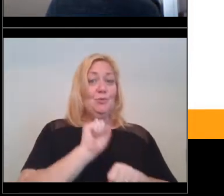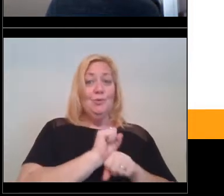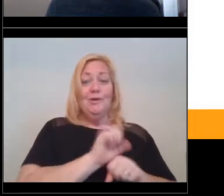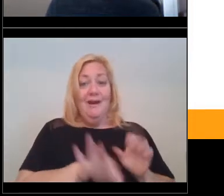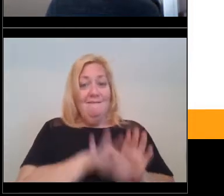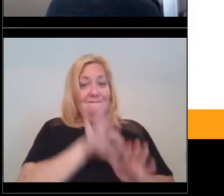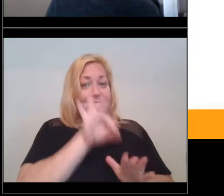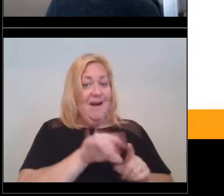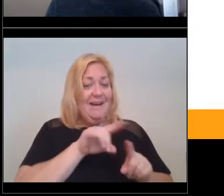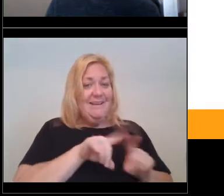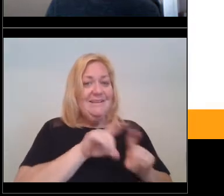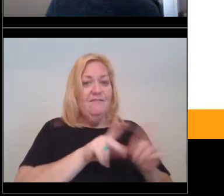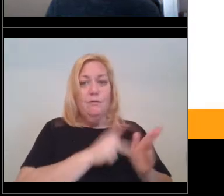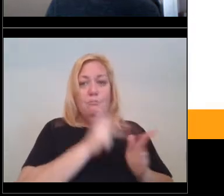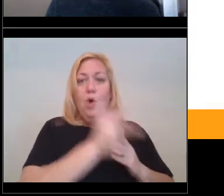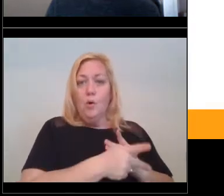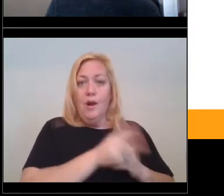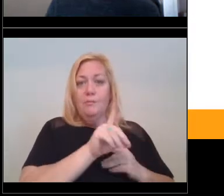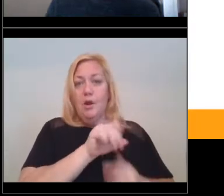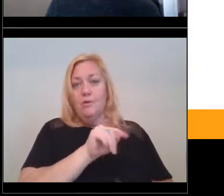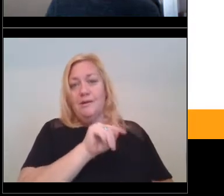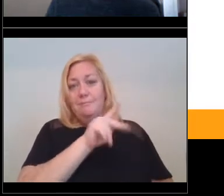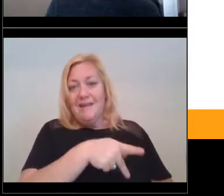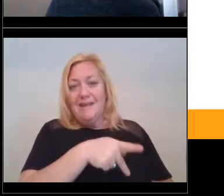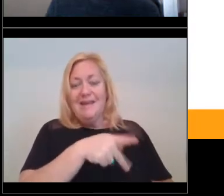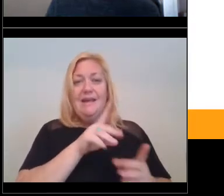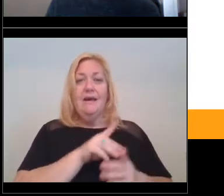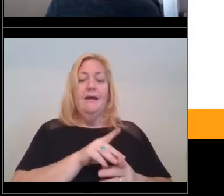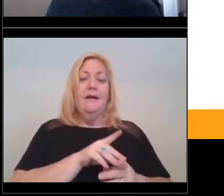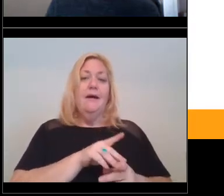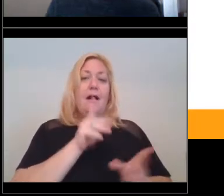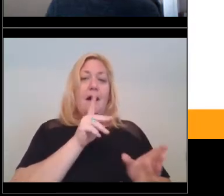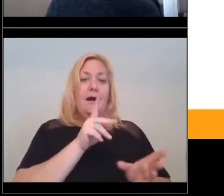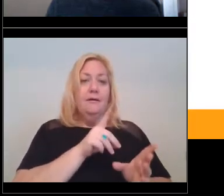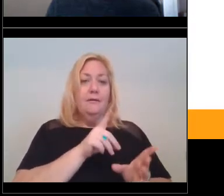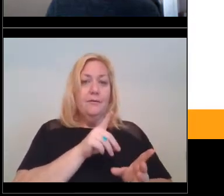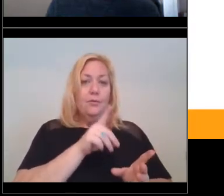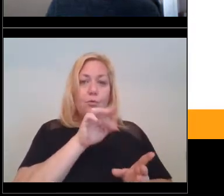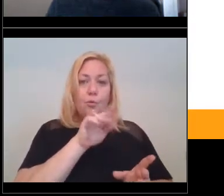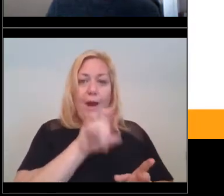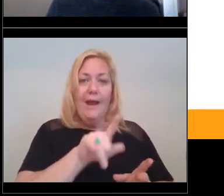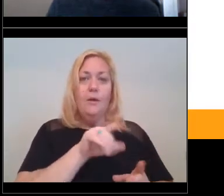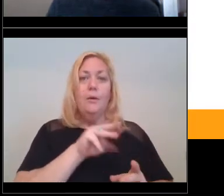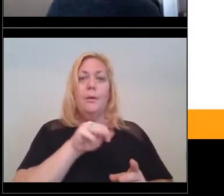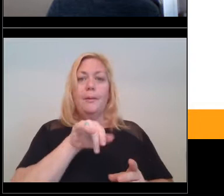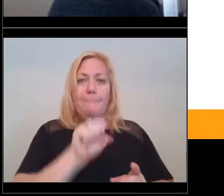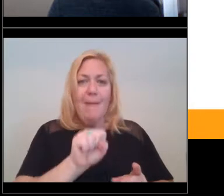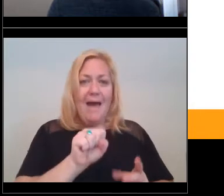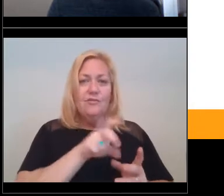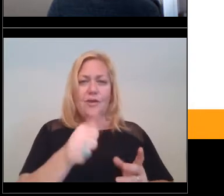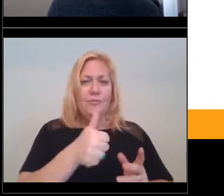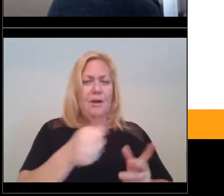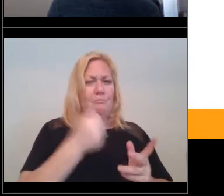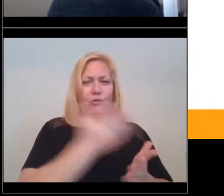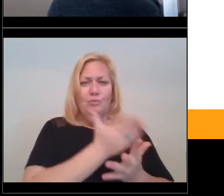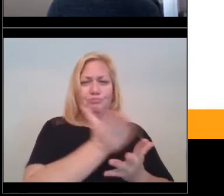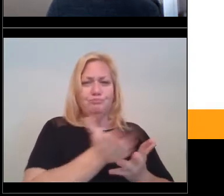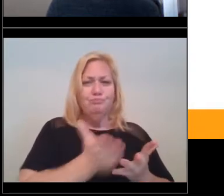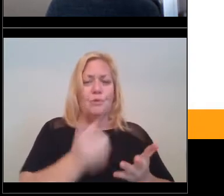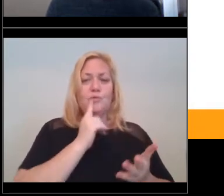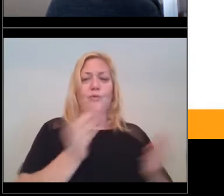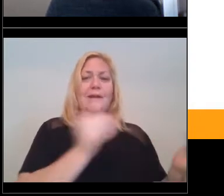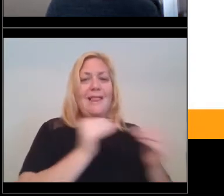modal programs, DOTP, the Division of Planning, Division of Rail and Mass Transportation, multiple districts to really level